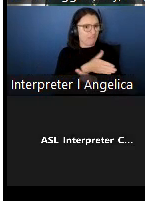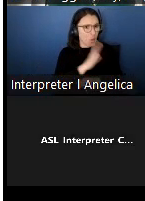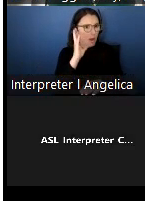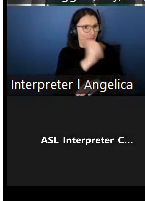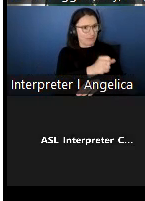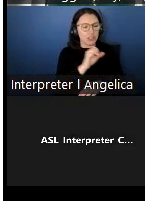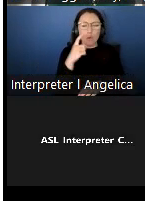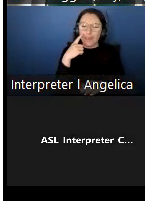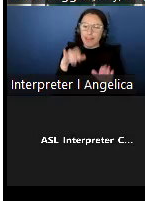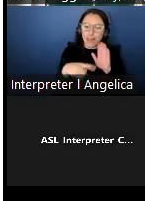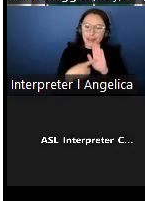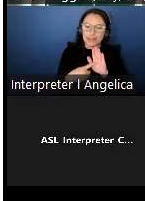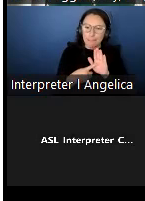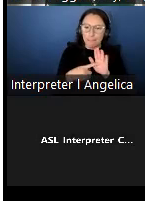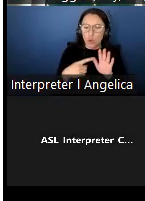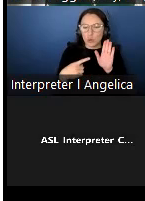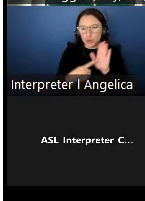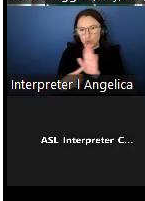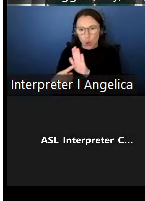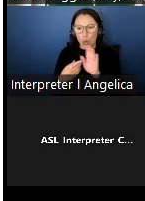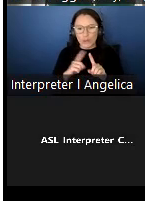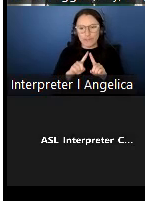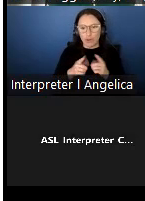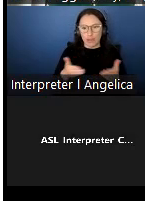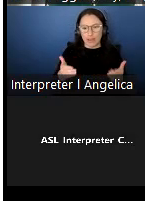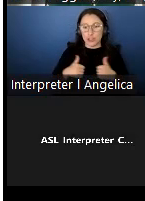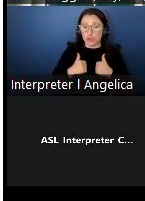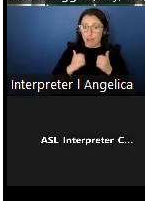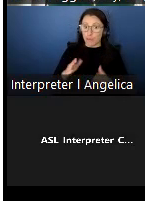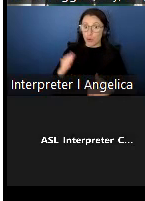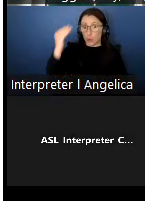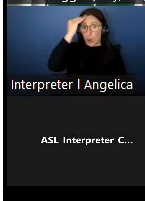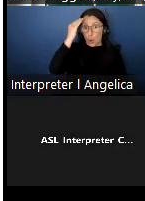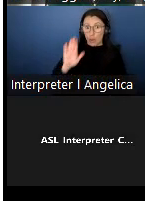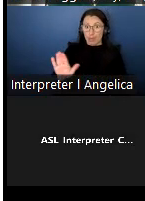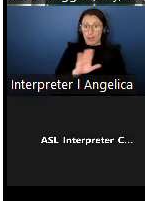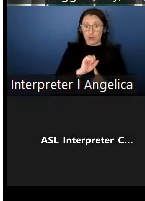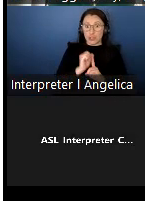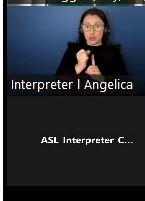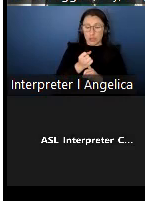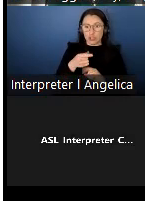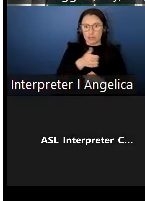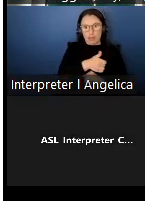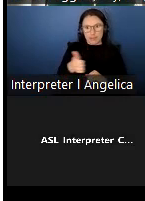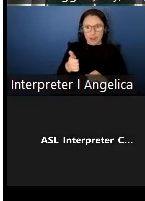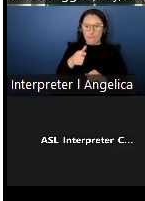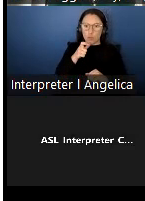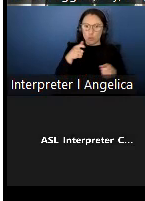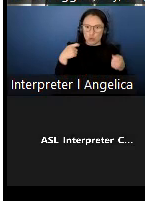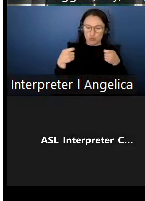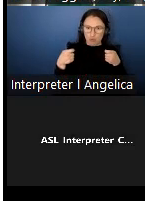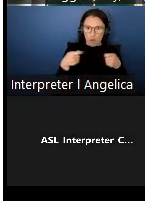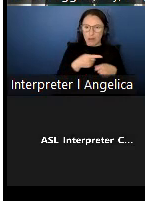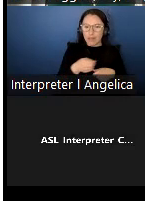example illustrates a couple of different things. Survivors know their situation. They are the ones in control. They